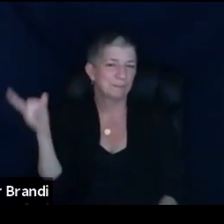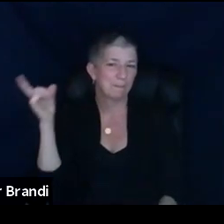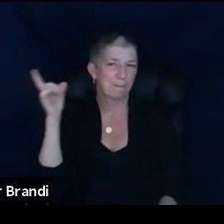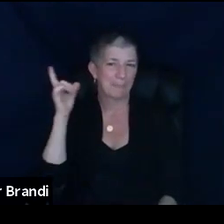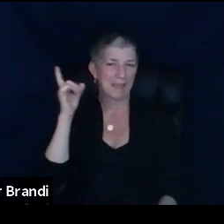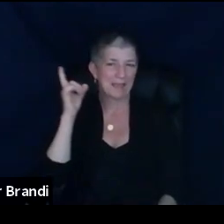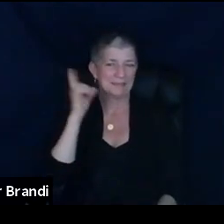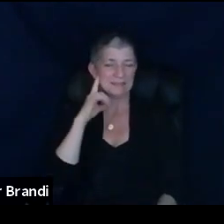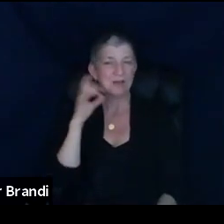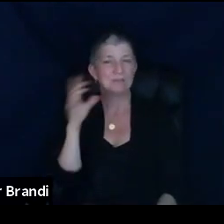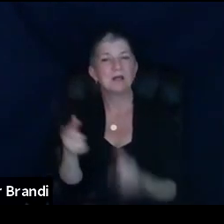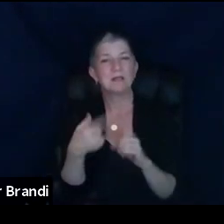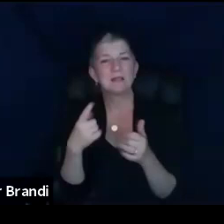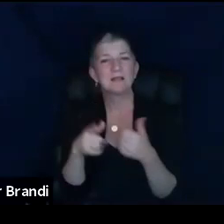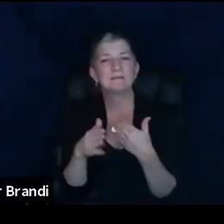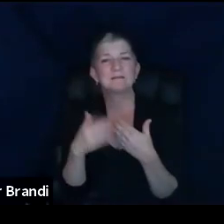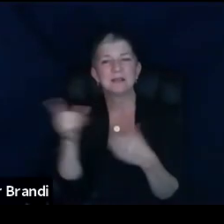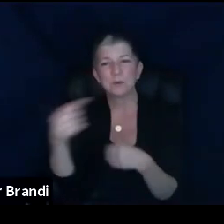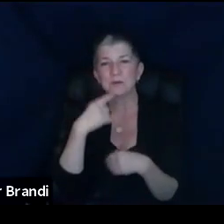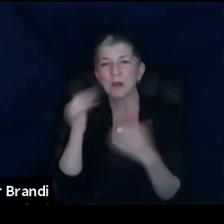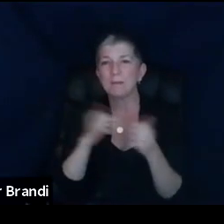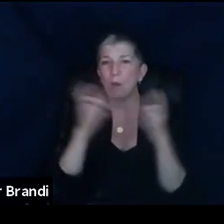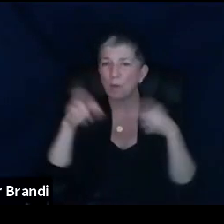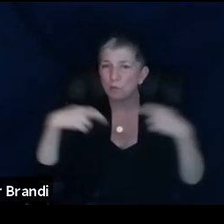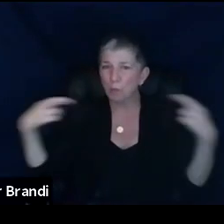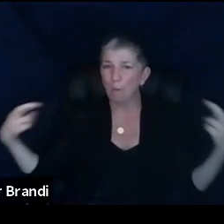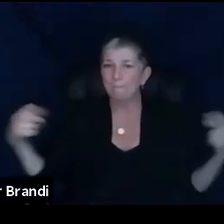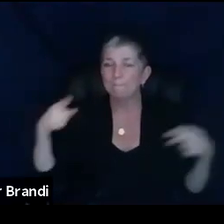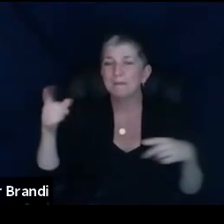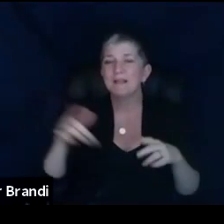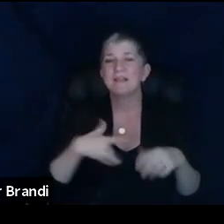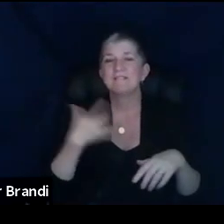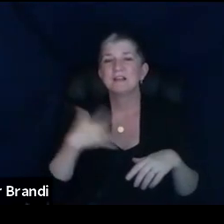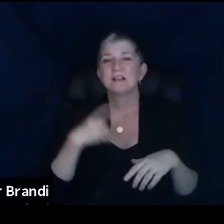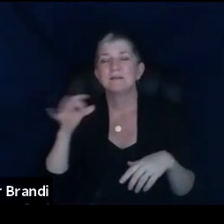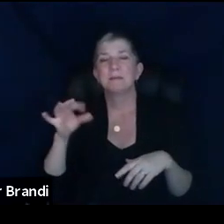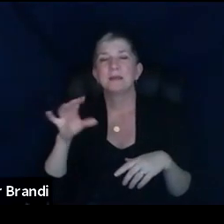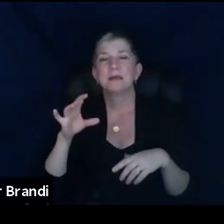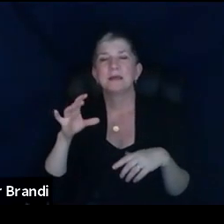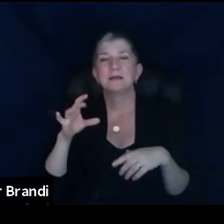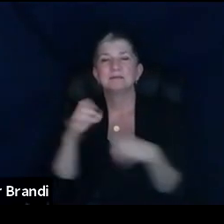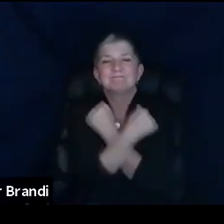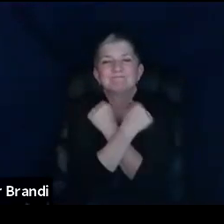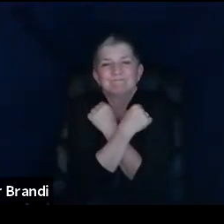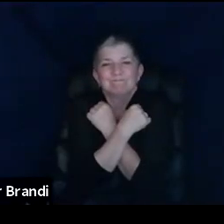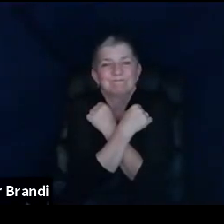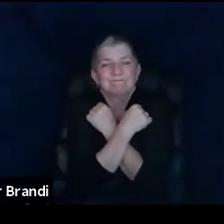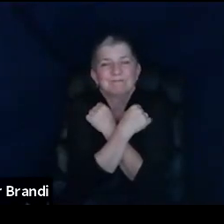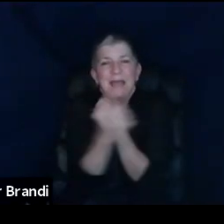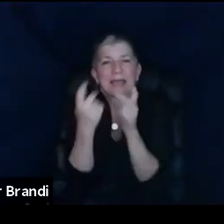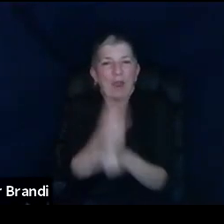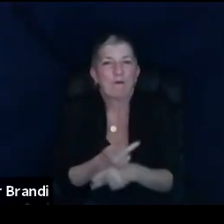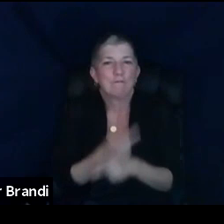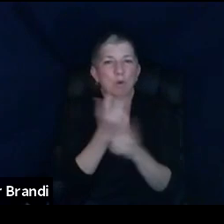like what you were talking about with rope, that feeling of being snug and cared for.